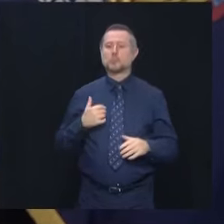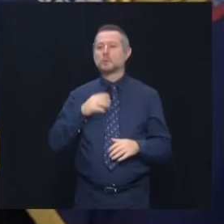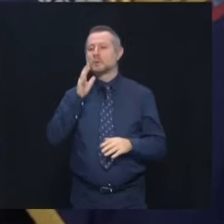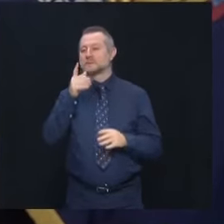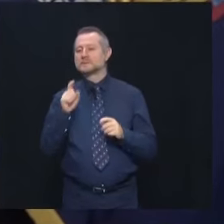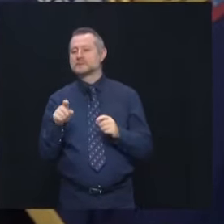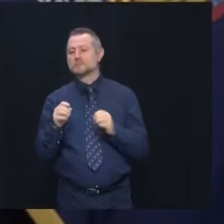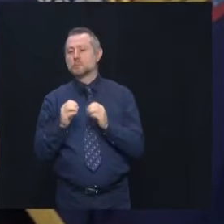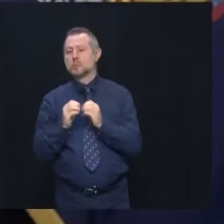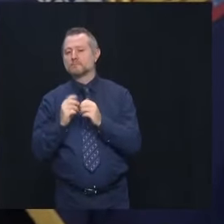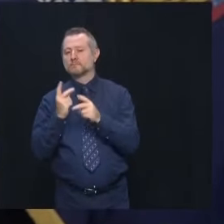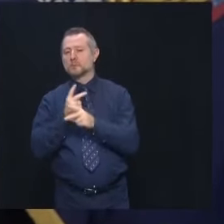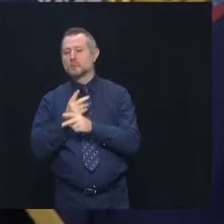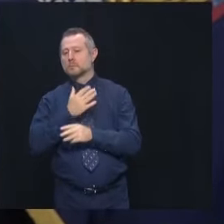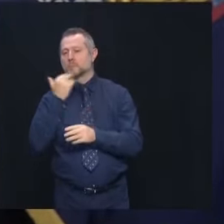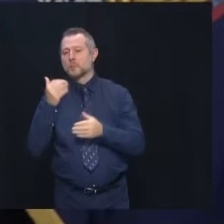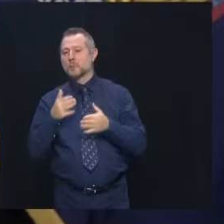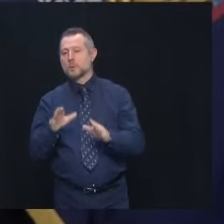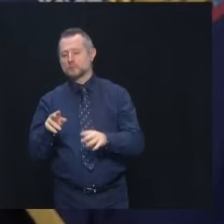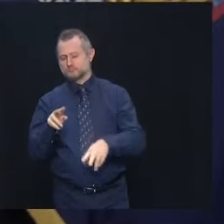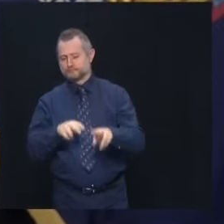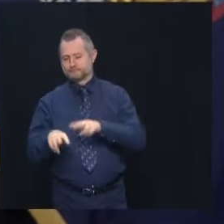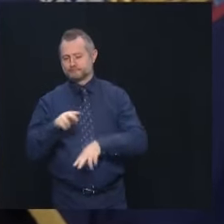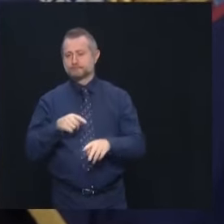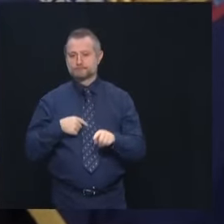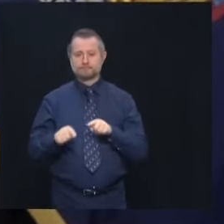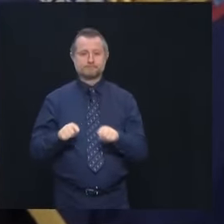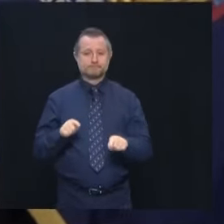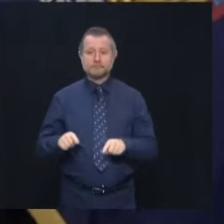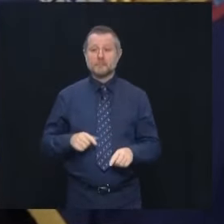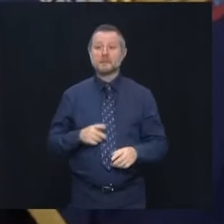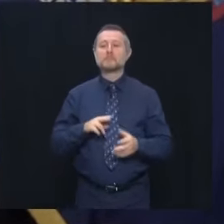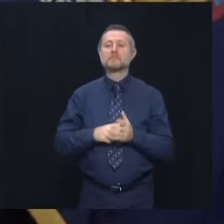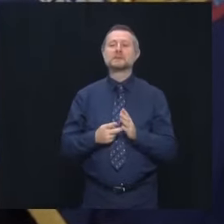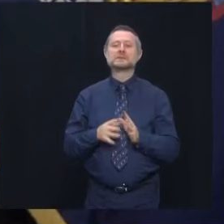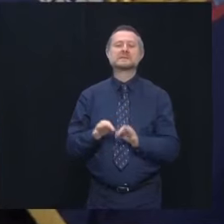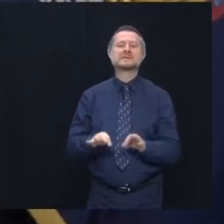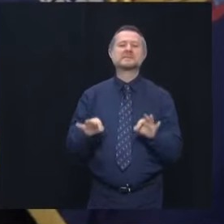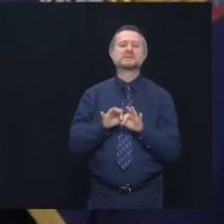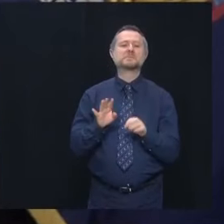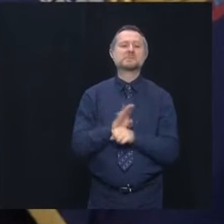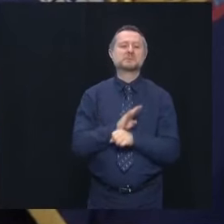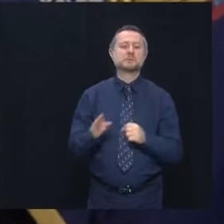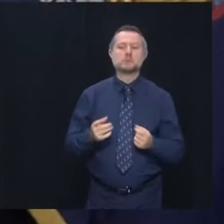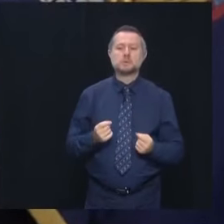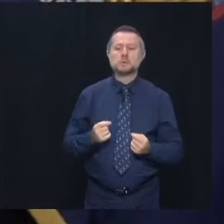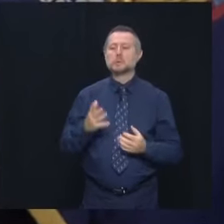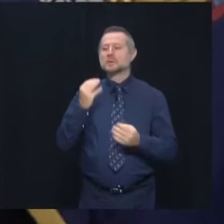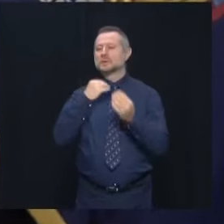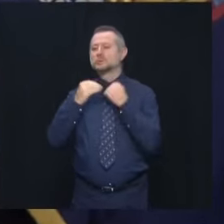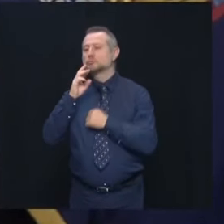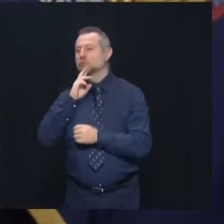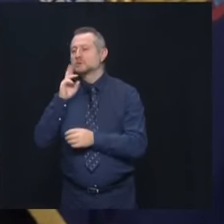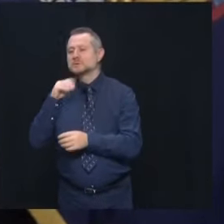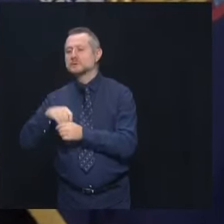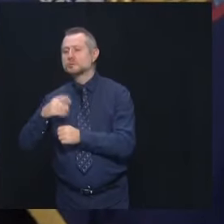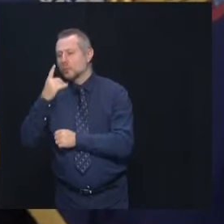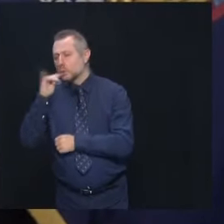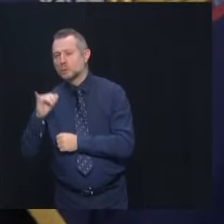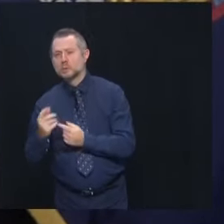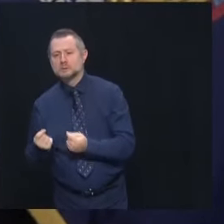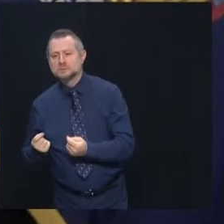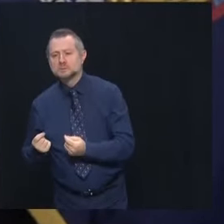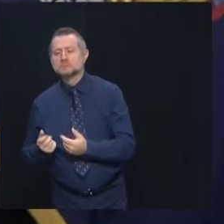template? What's an essential business now? What's the indoor dining rule now? What's the mass gathering